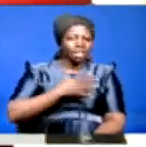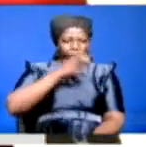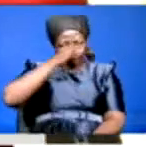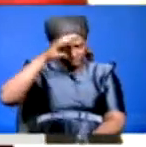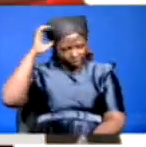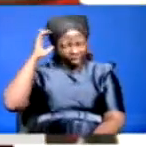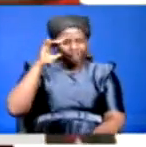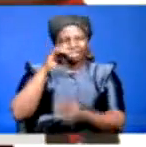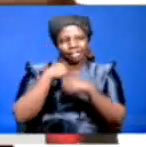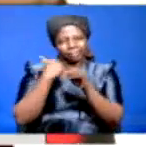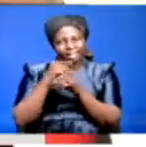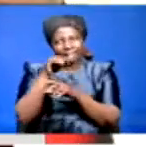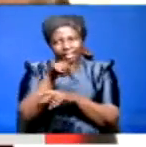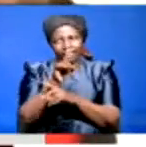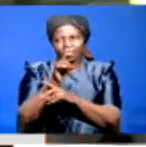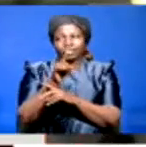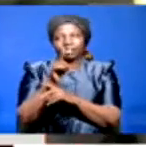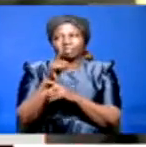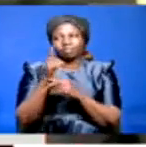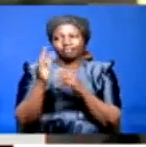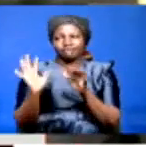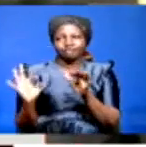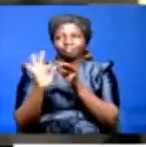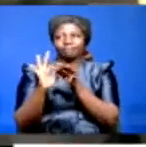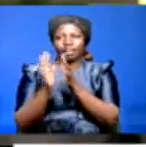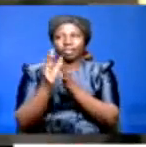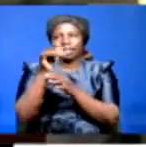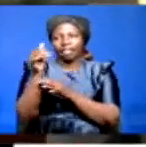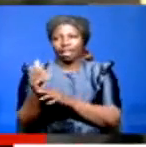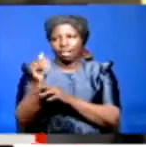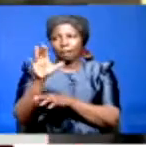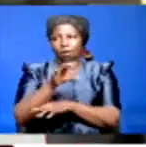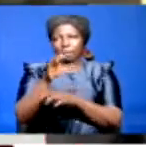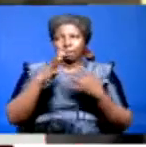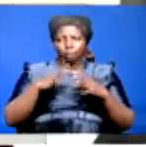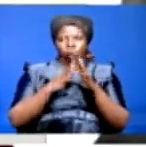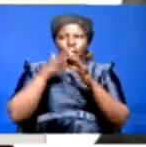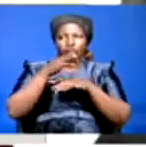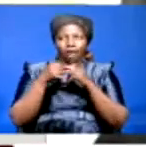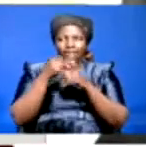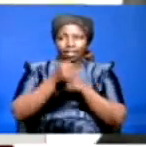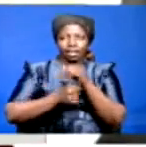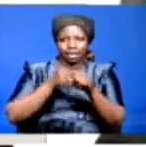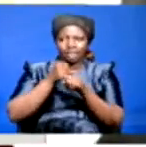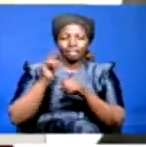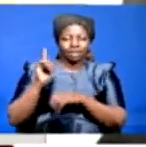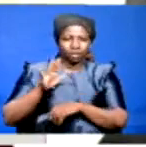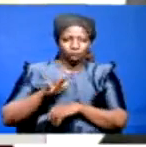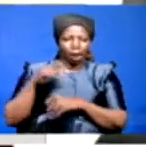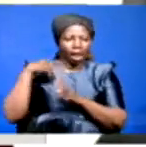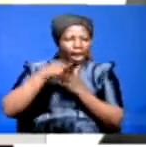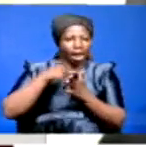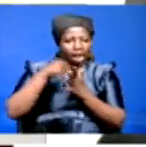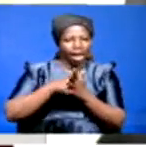her relationship with fellow alcoholics. And for more than 8 years, Ms. Kiarie has been battling addiction, often finding